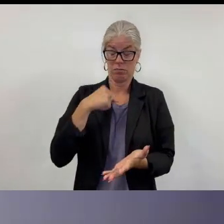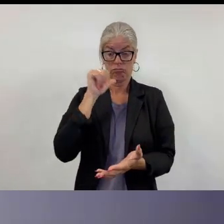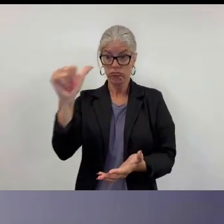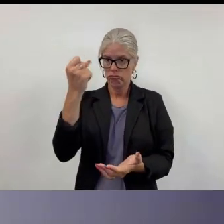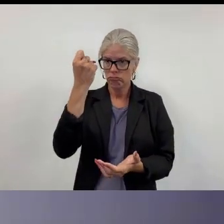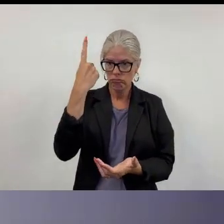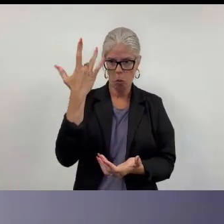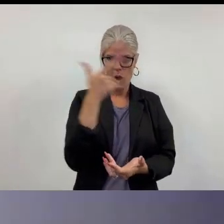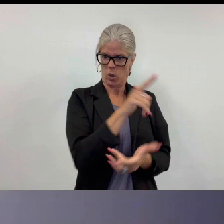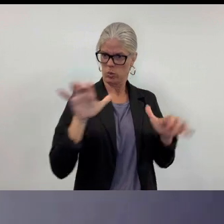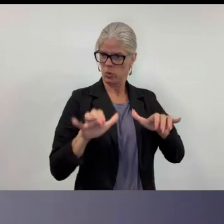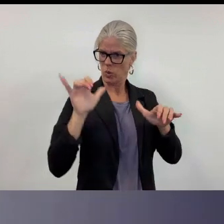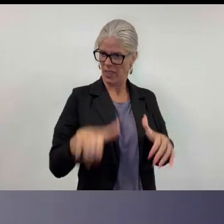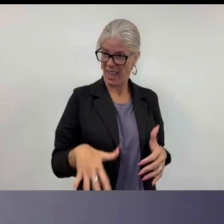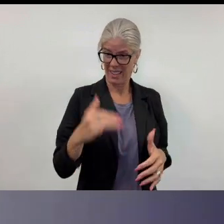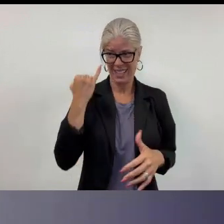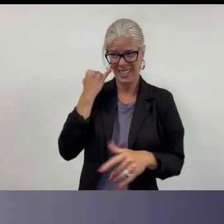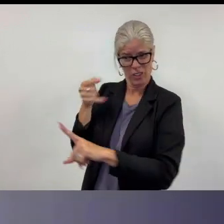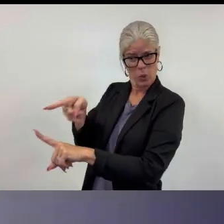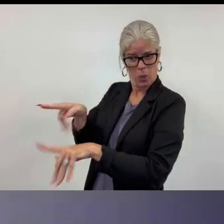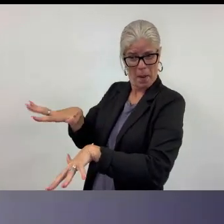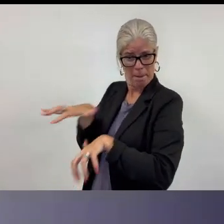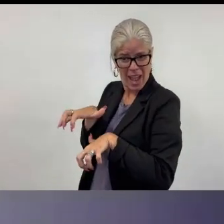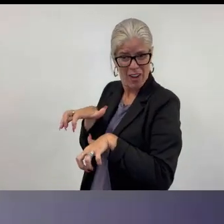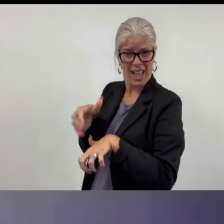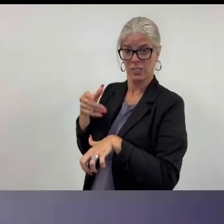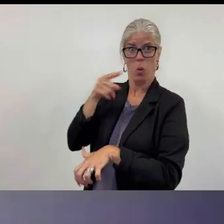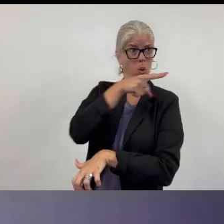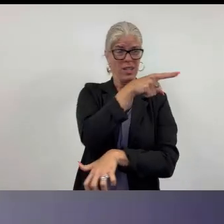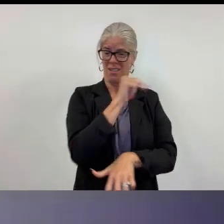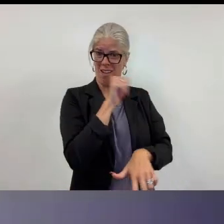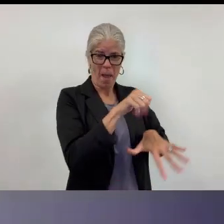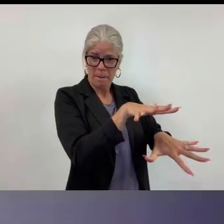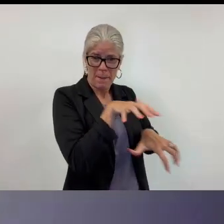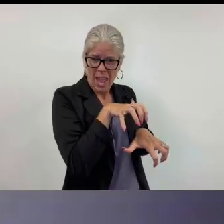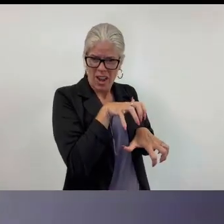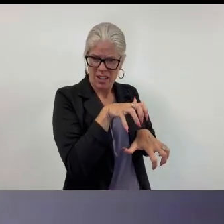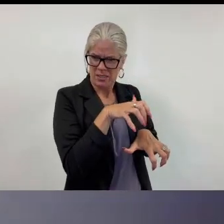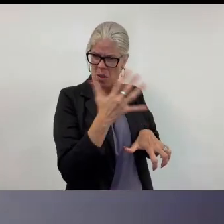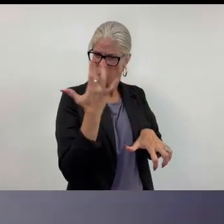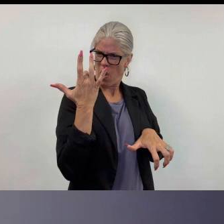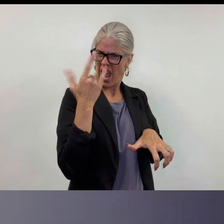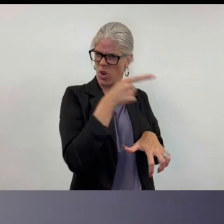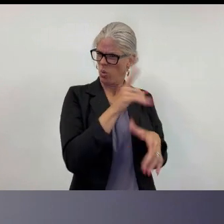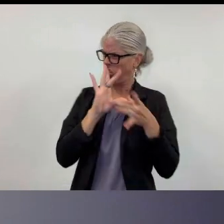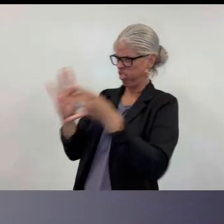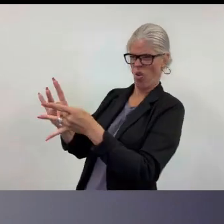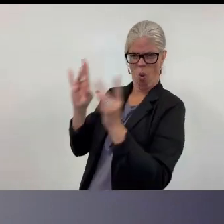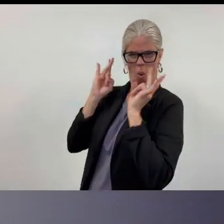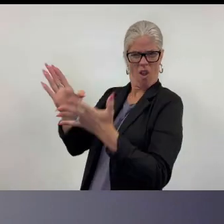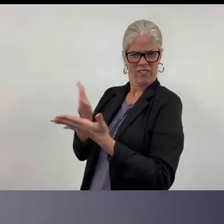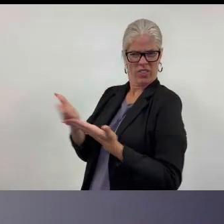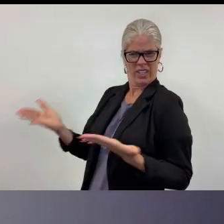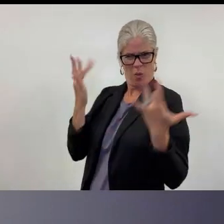say things to other people, just sometimes it's just beyond me. If you're paralyzed, if you're not paralyzed, people